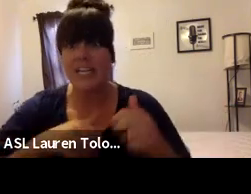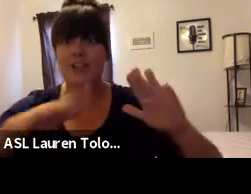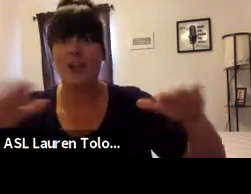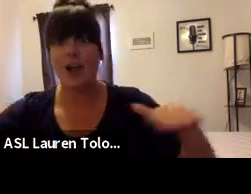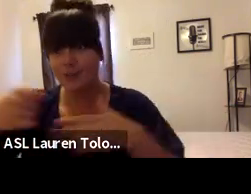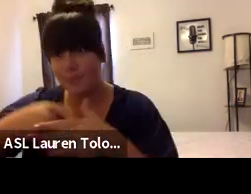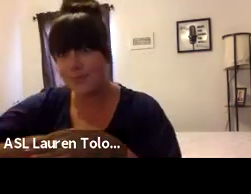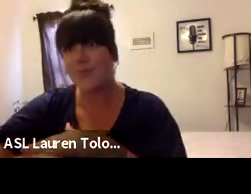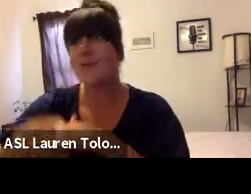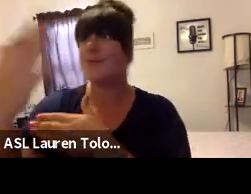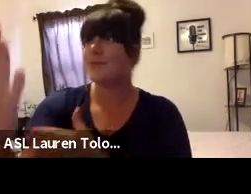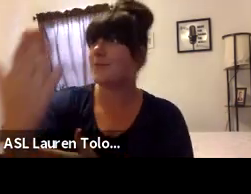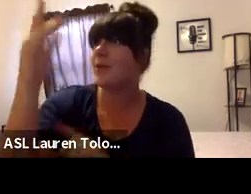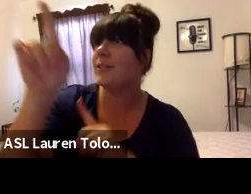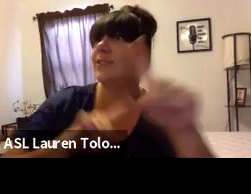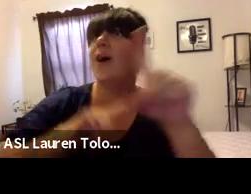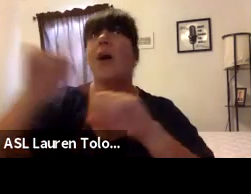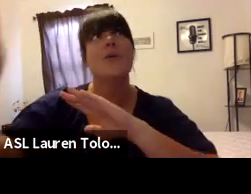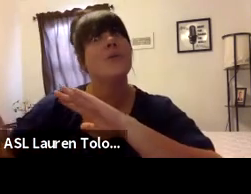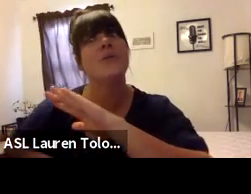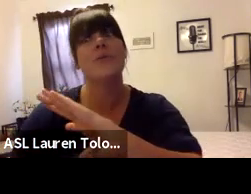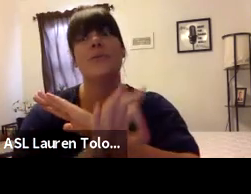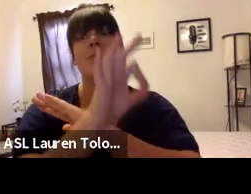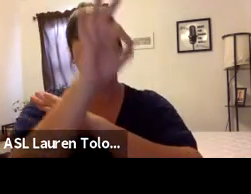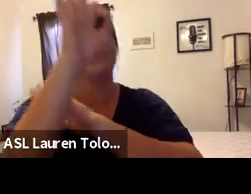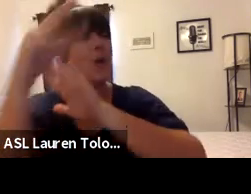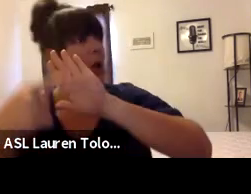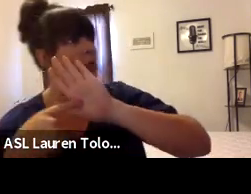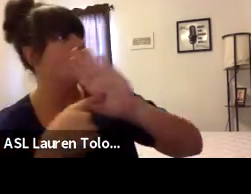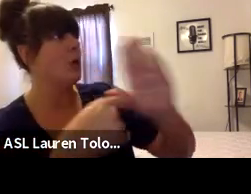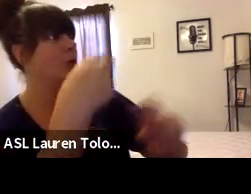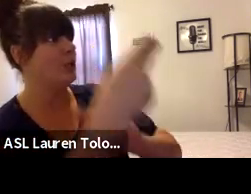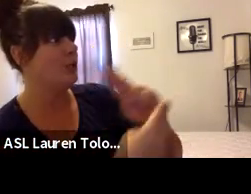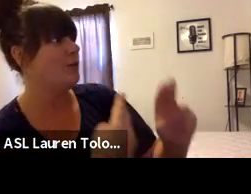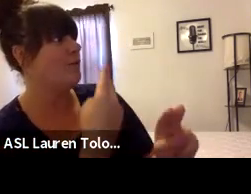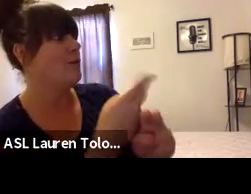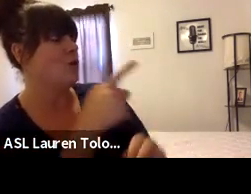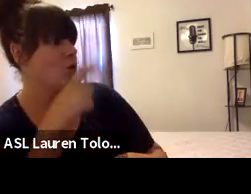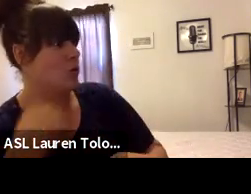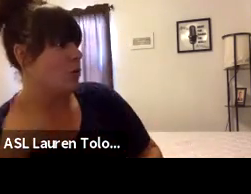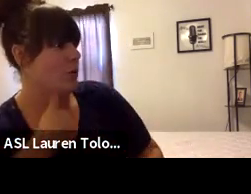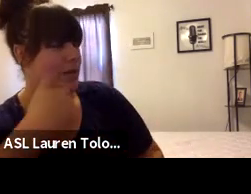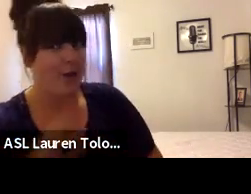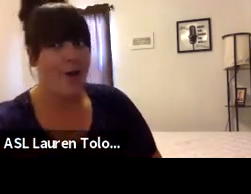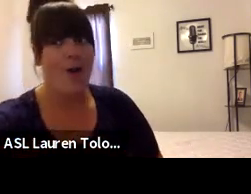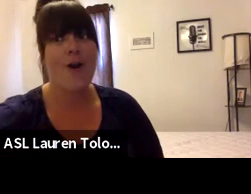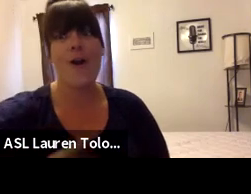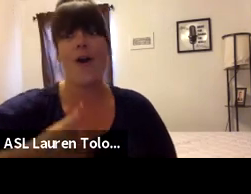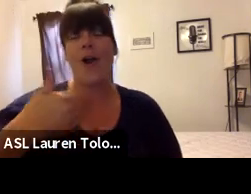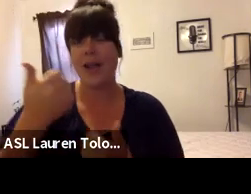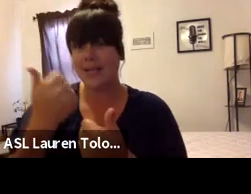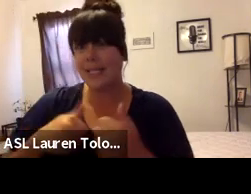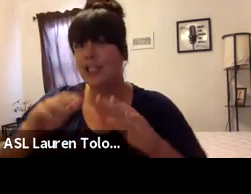sings to the universe who we are. For each child that's born, a morning